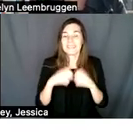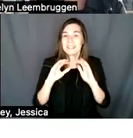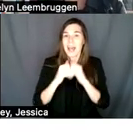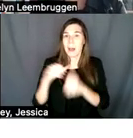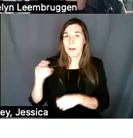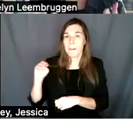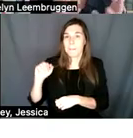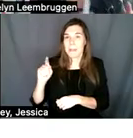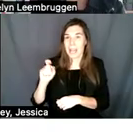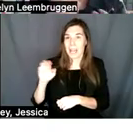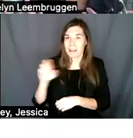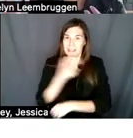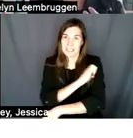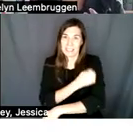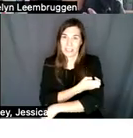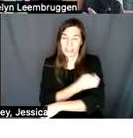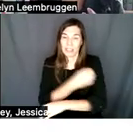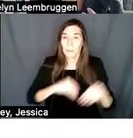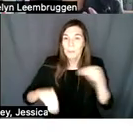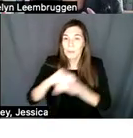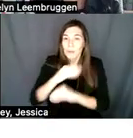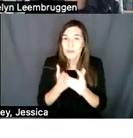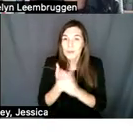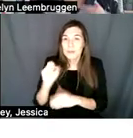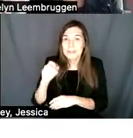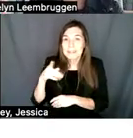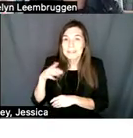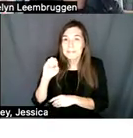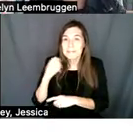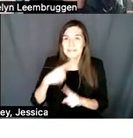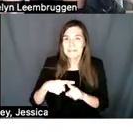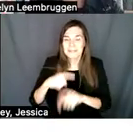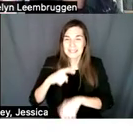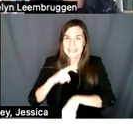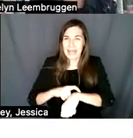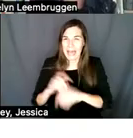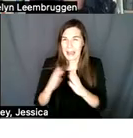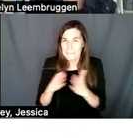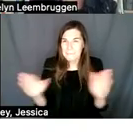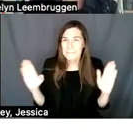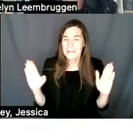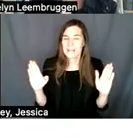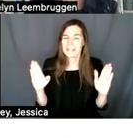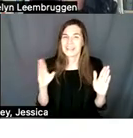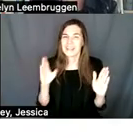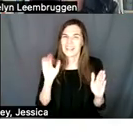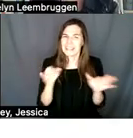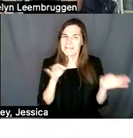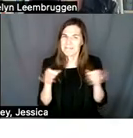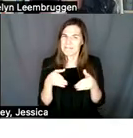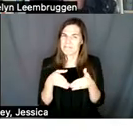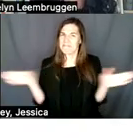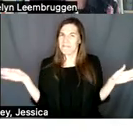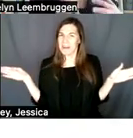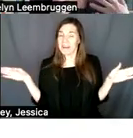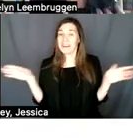energy move through space and time. So, that's kind of a really broad definition. Some other ways to think about it is